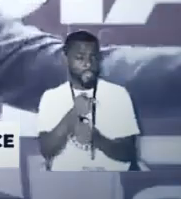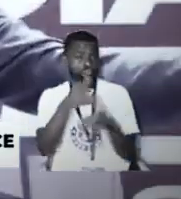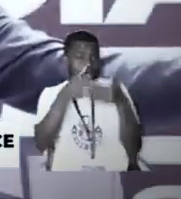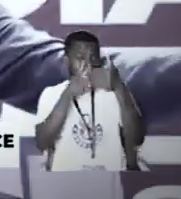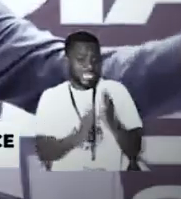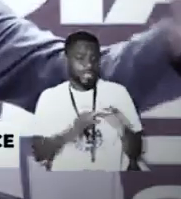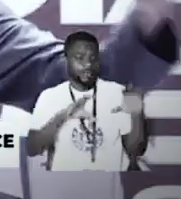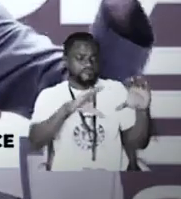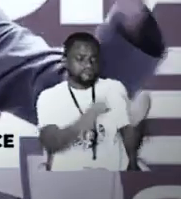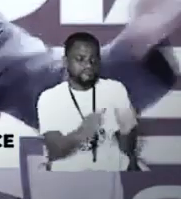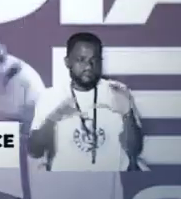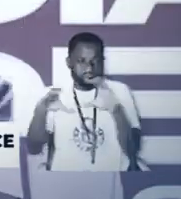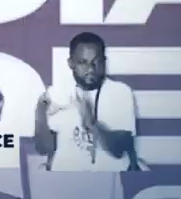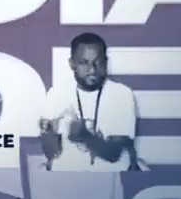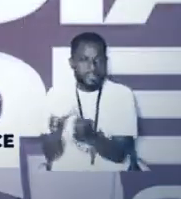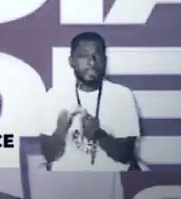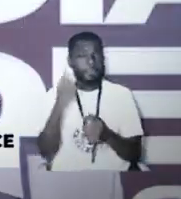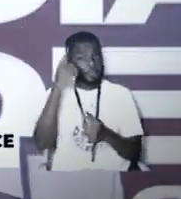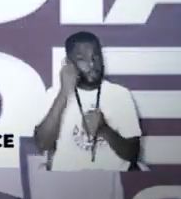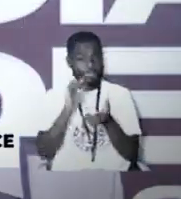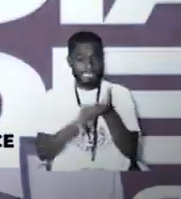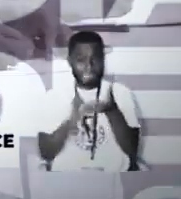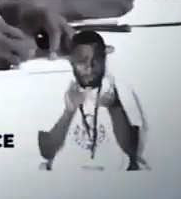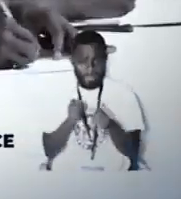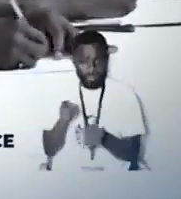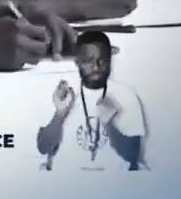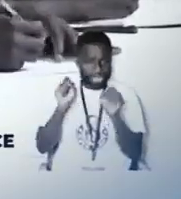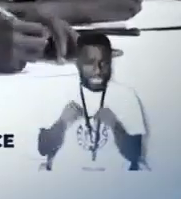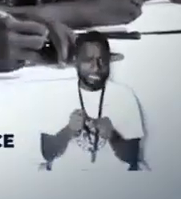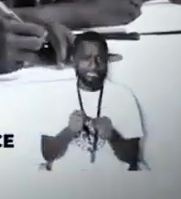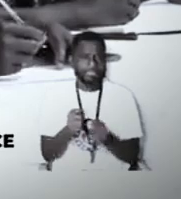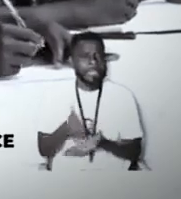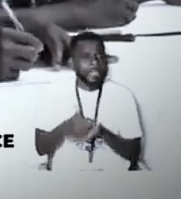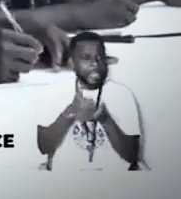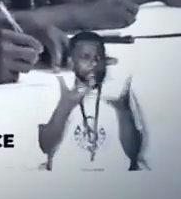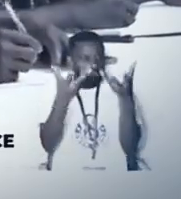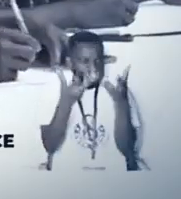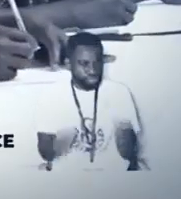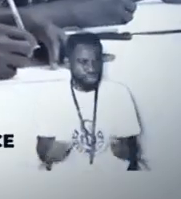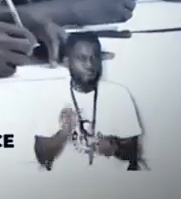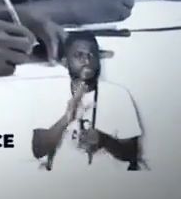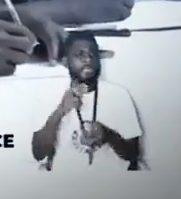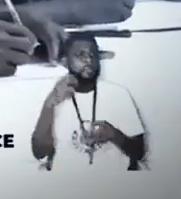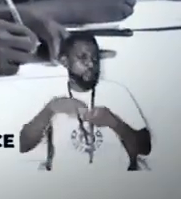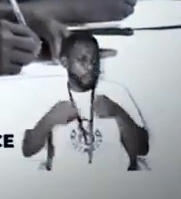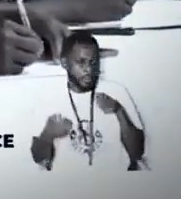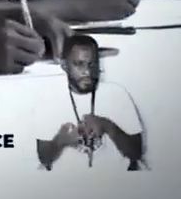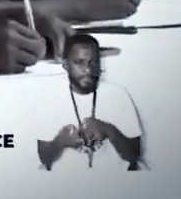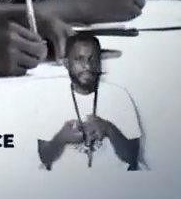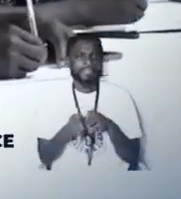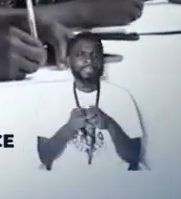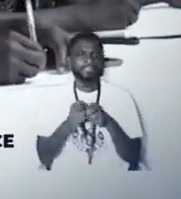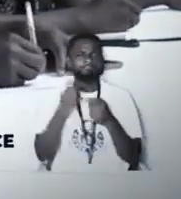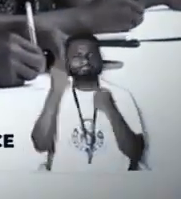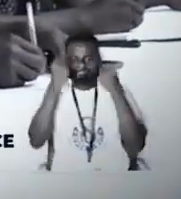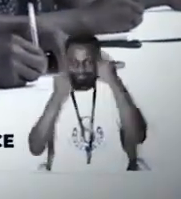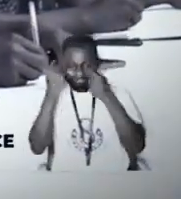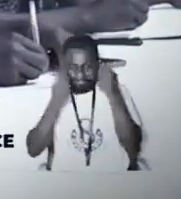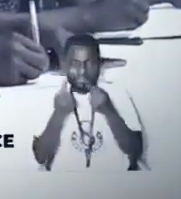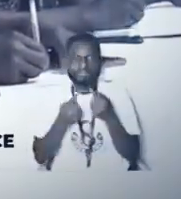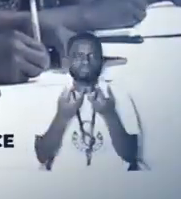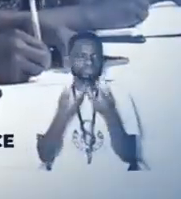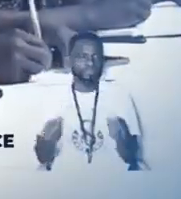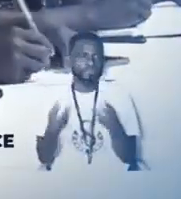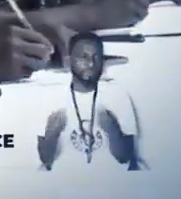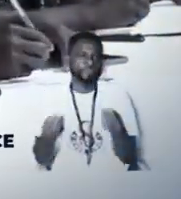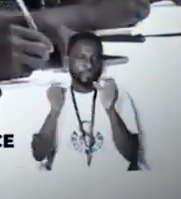constituency because they believe that you are going to bring answers to the questions they have and find some